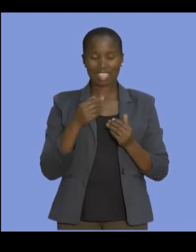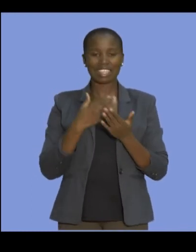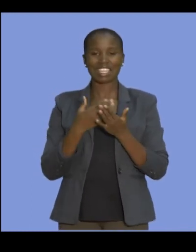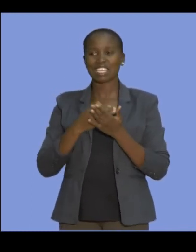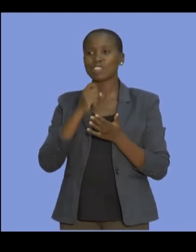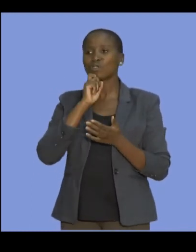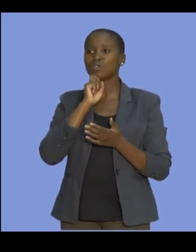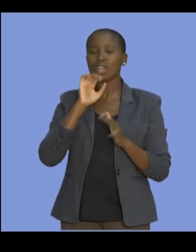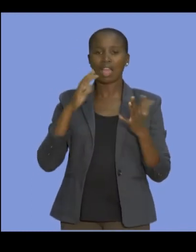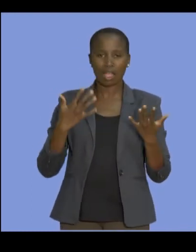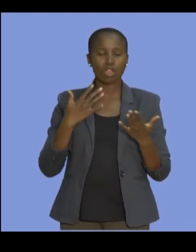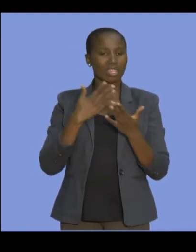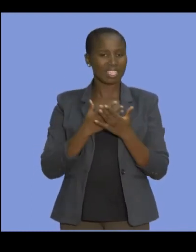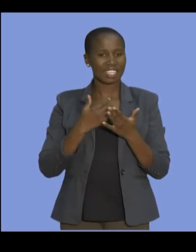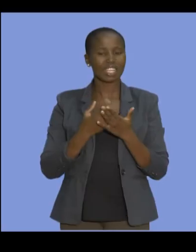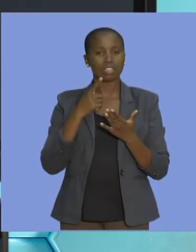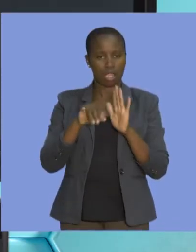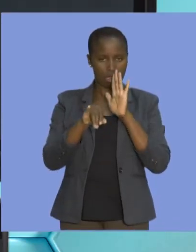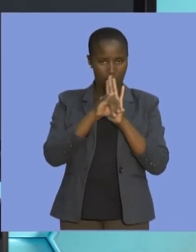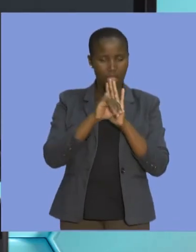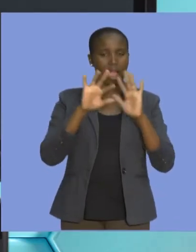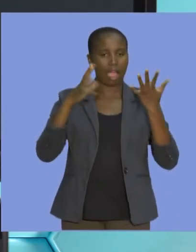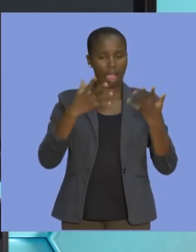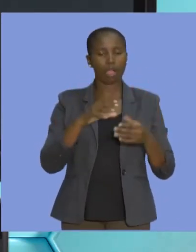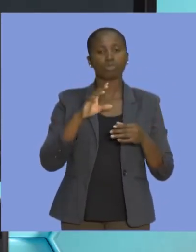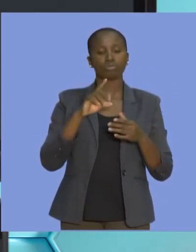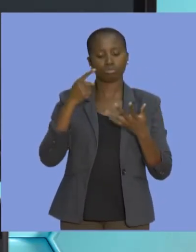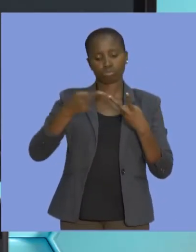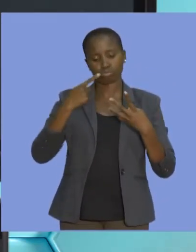identify an outlier. Are we together?